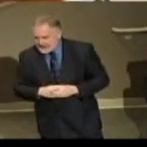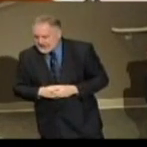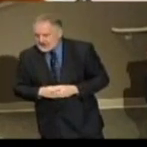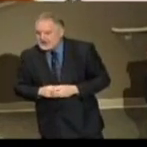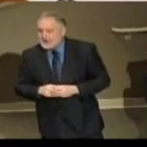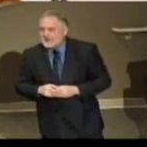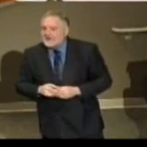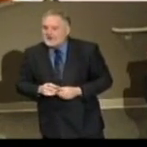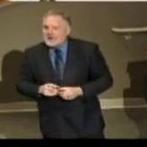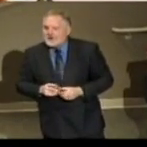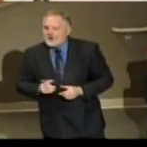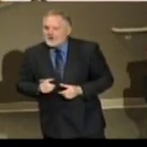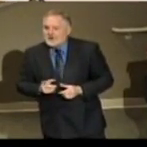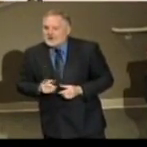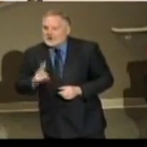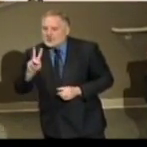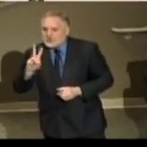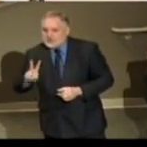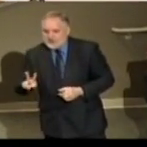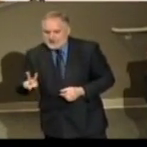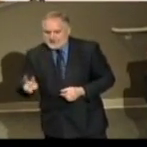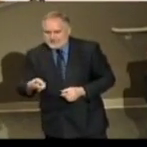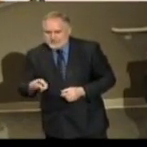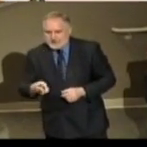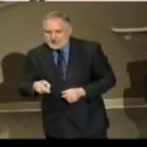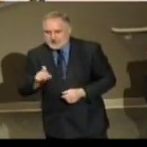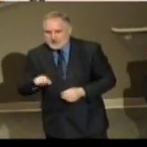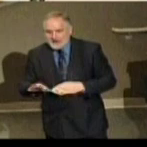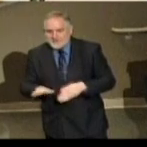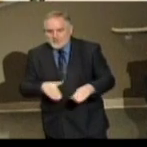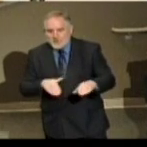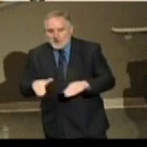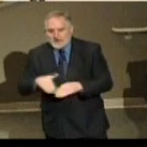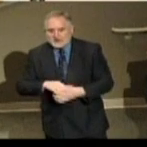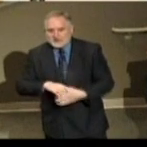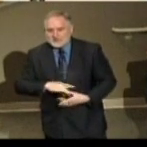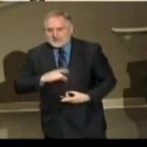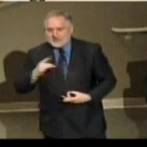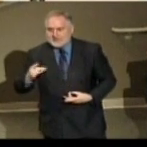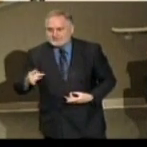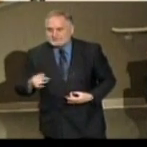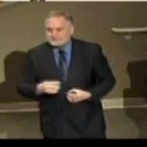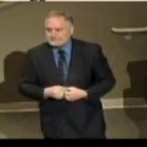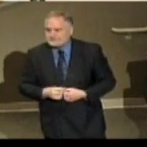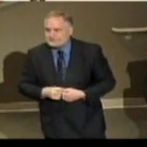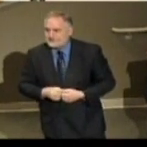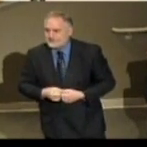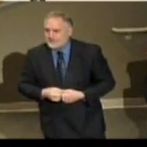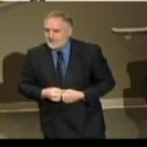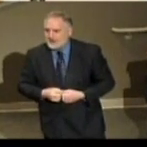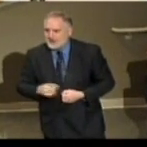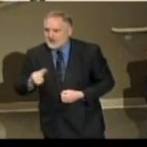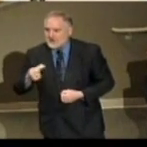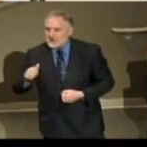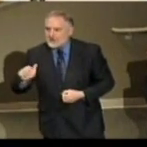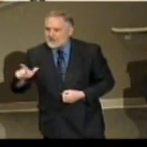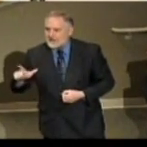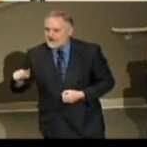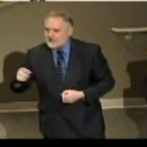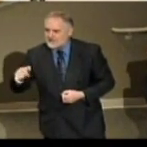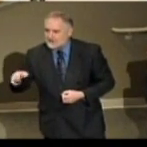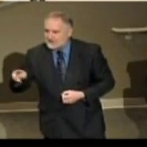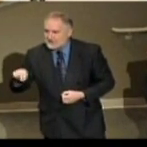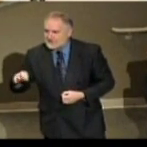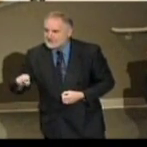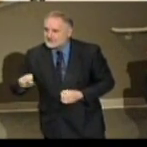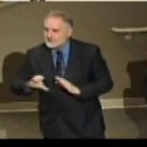to humble yourself in his sight. Number two, you got to walk in the Spirit. Turn to Galatians chapter